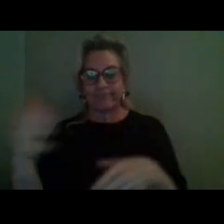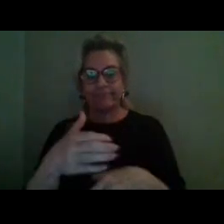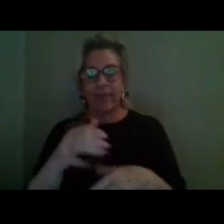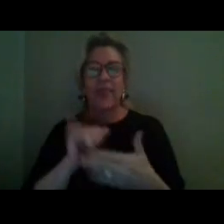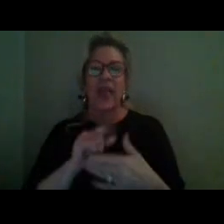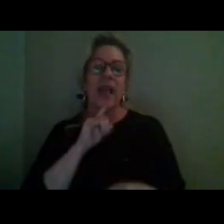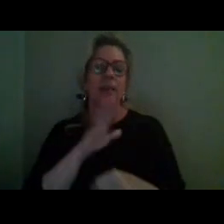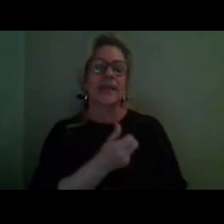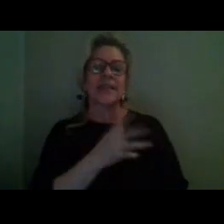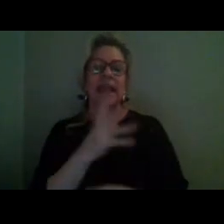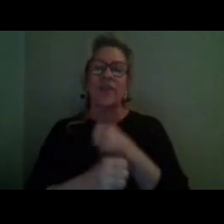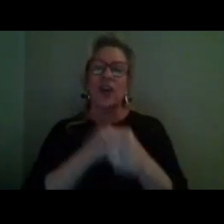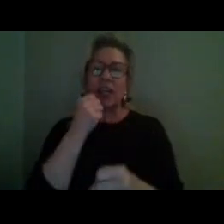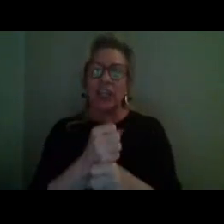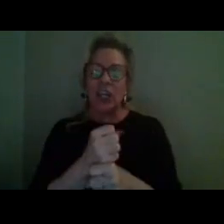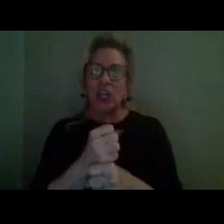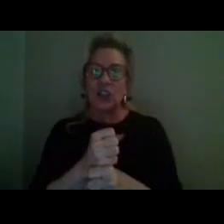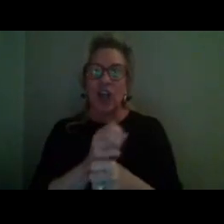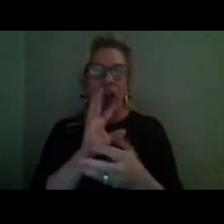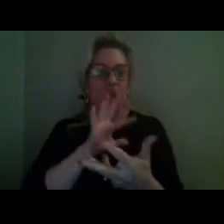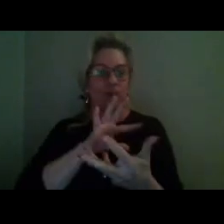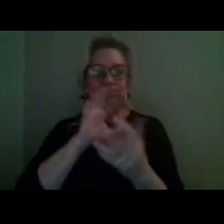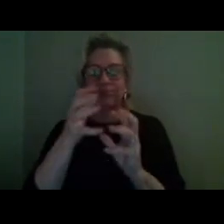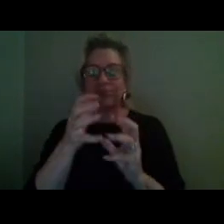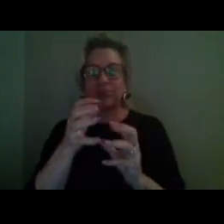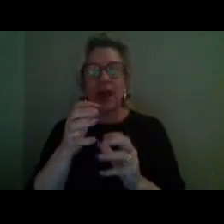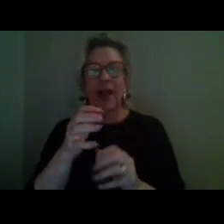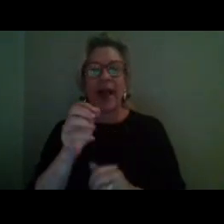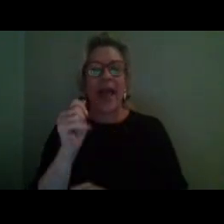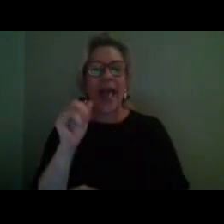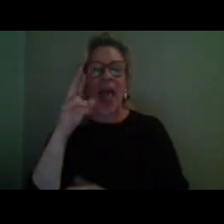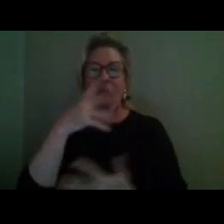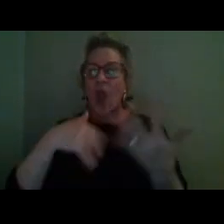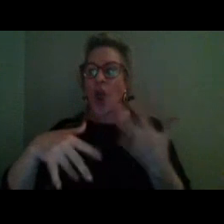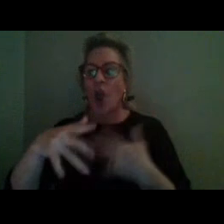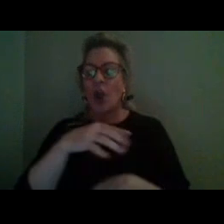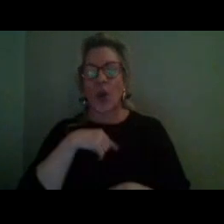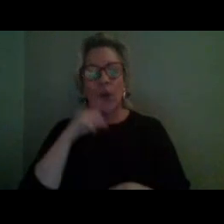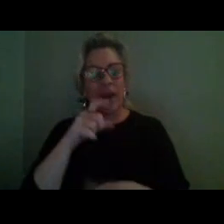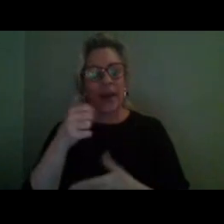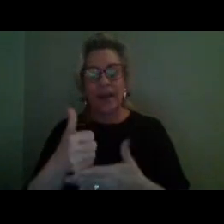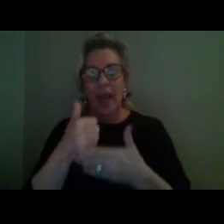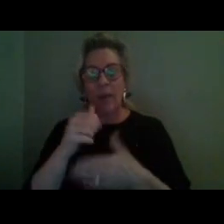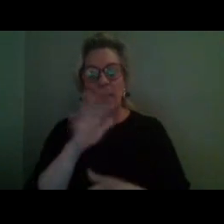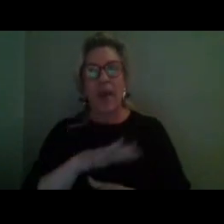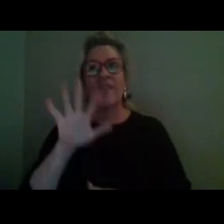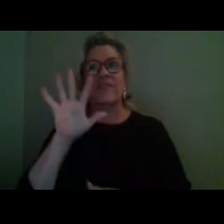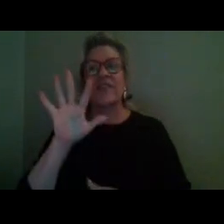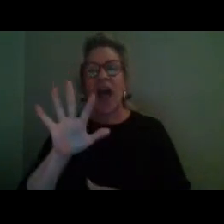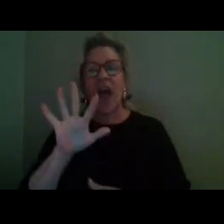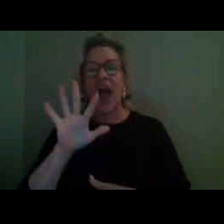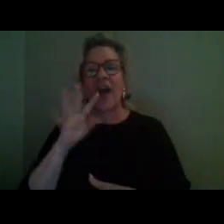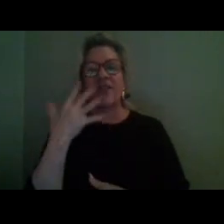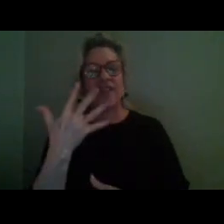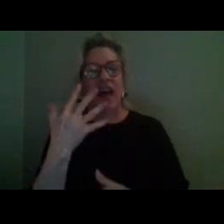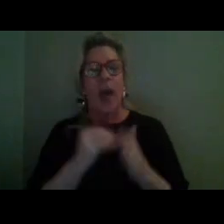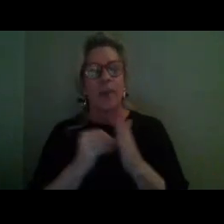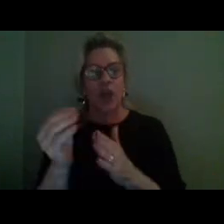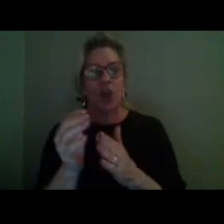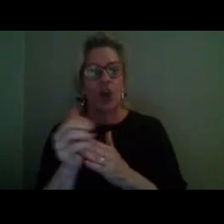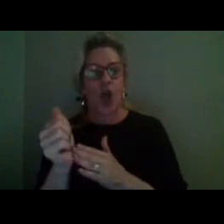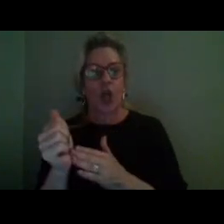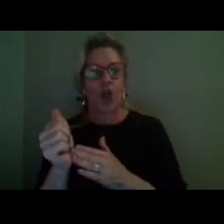several years of that congestion mitigation air quality program funding, approximately $5 million, to maximize this